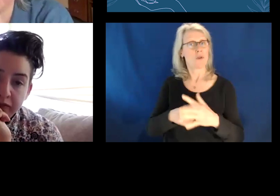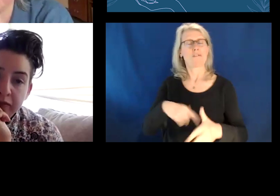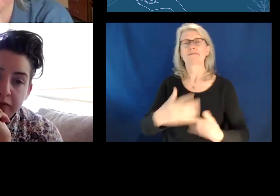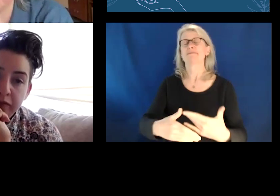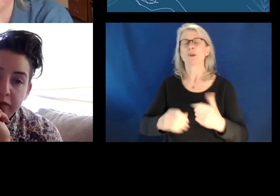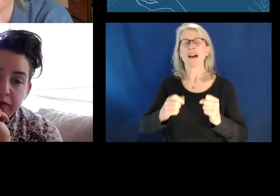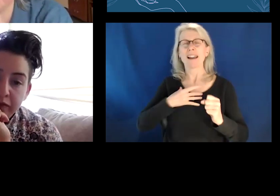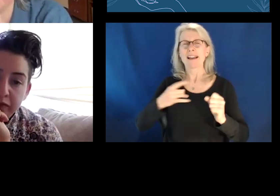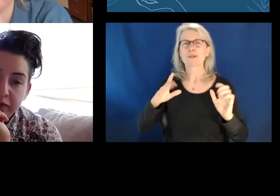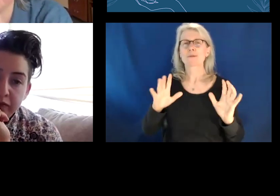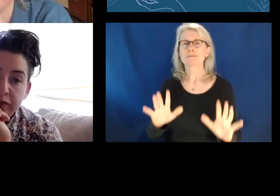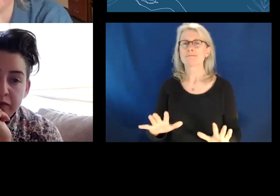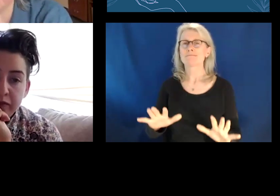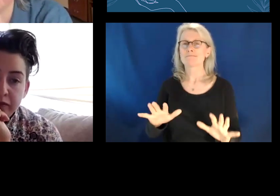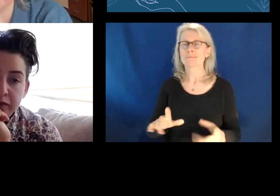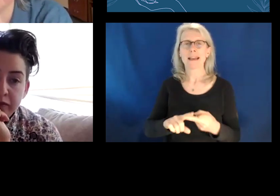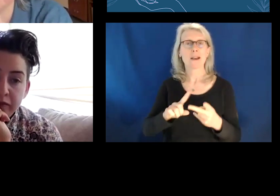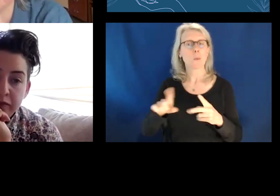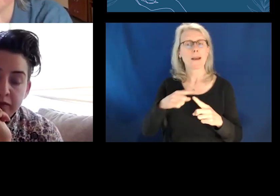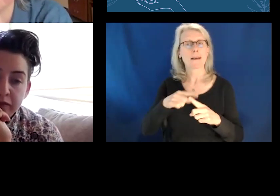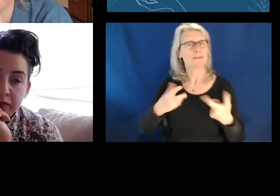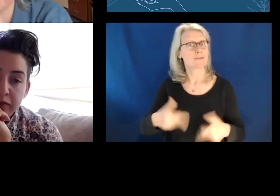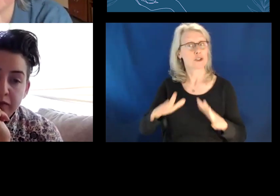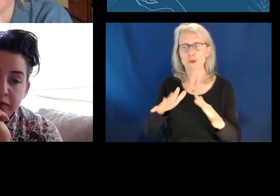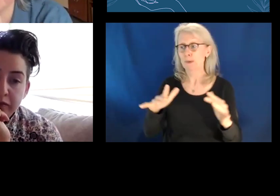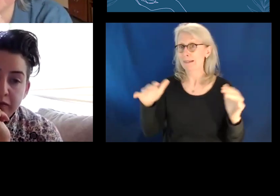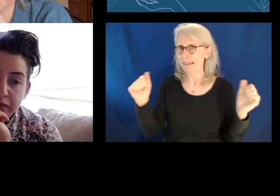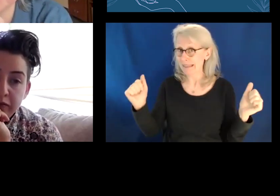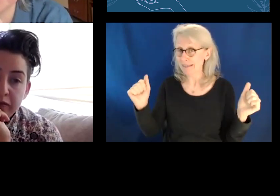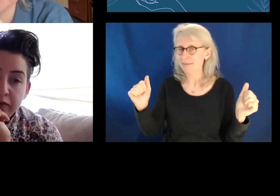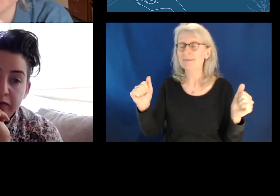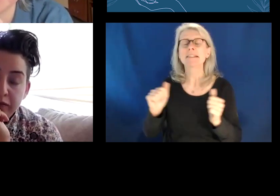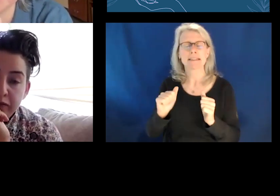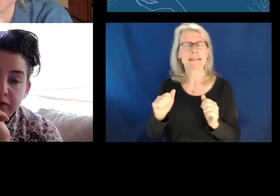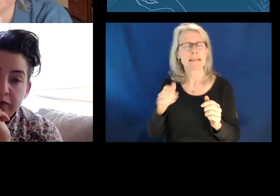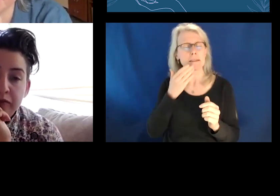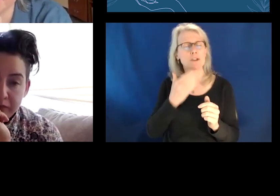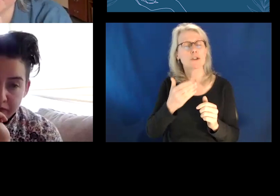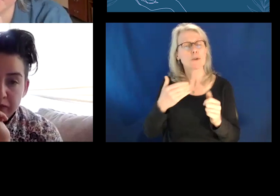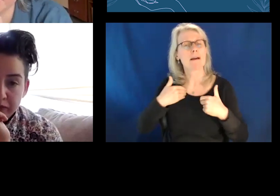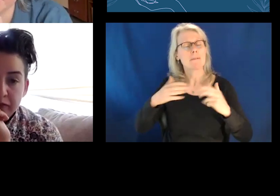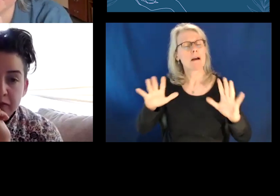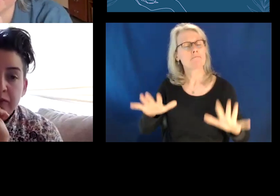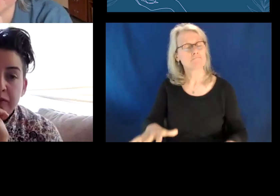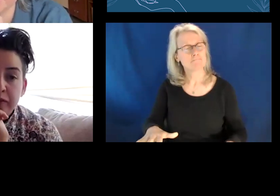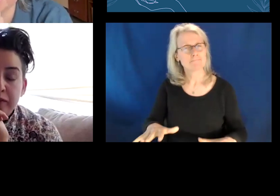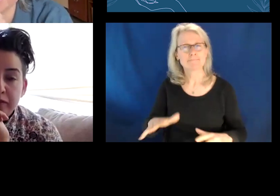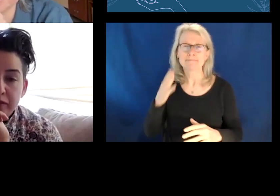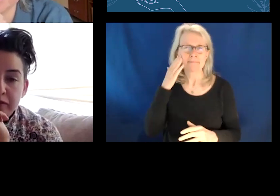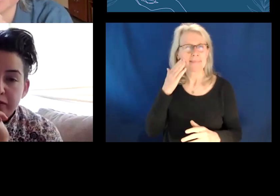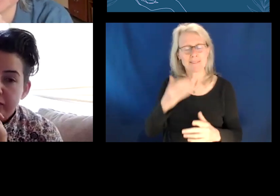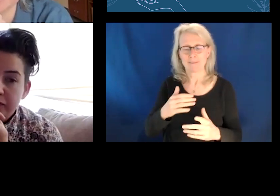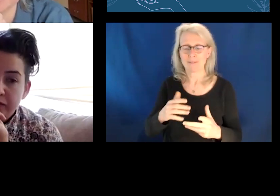people. You know, it really helps a lot when you're working with challenging content too, to kind of leave all of that behind.